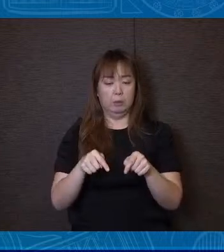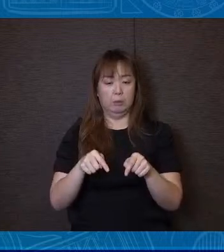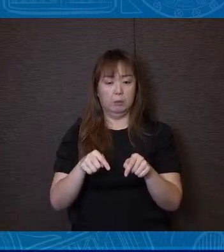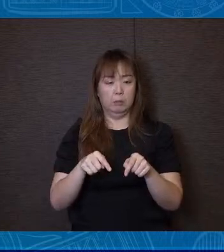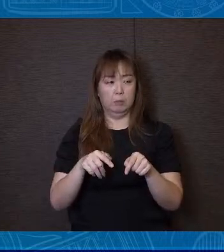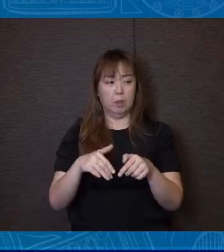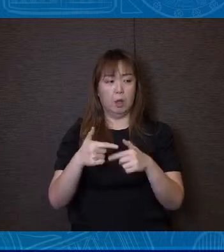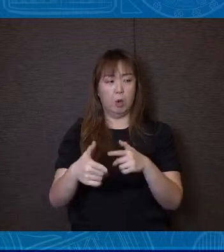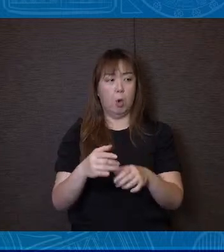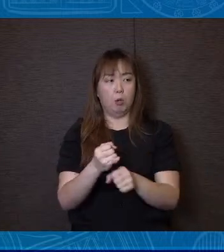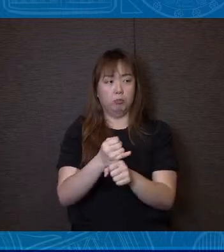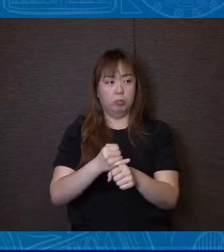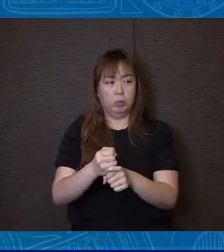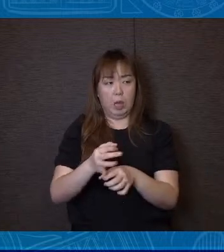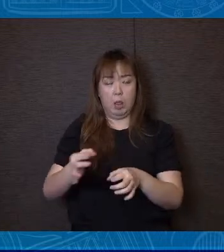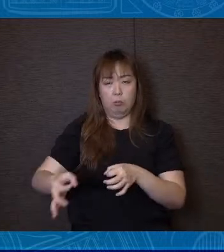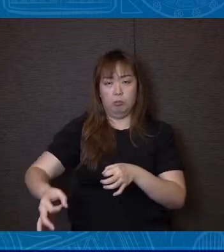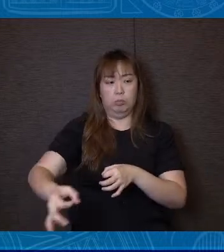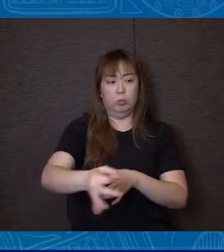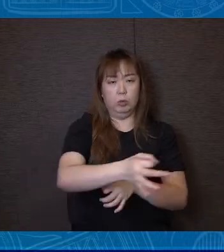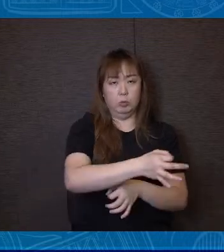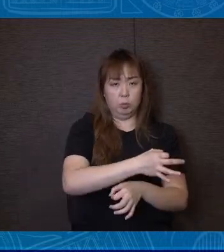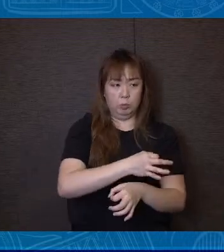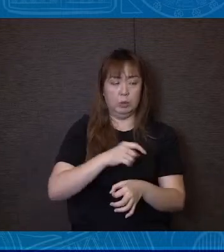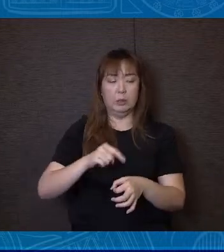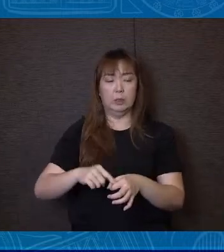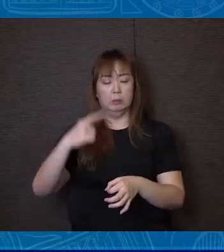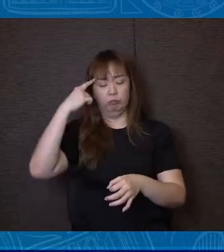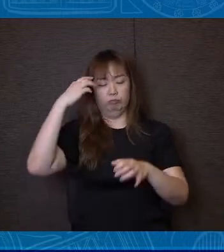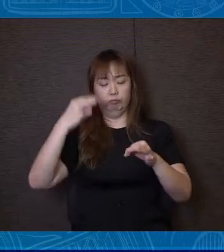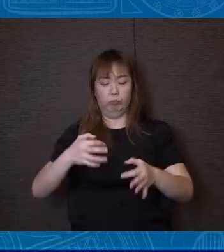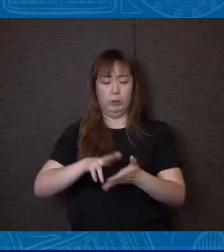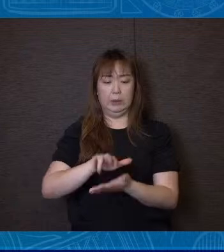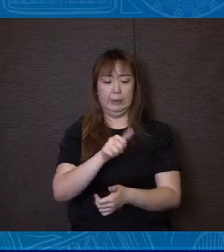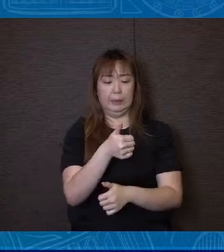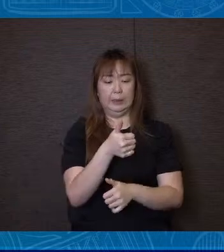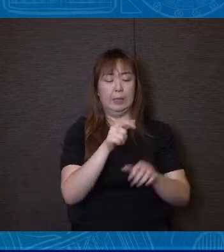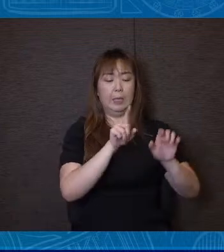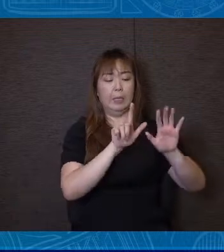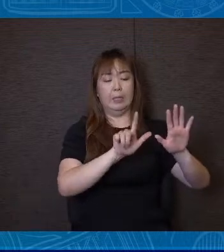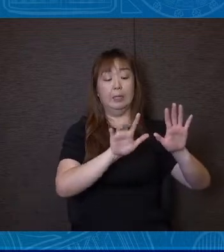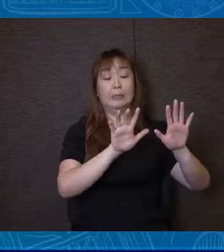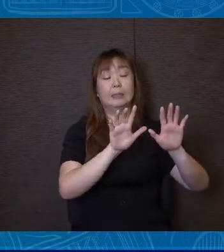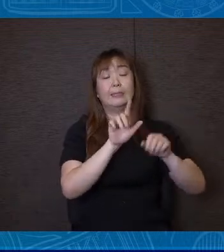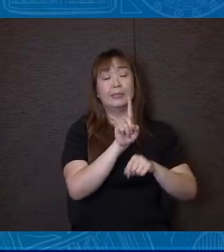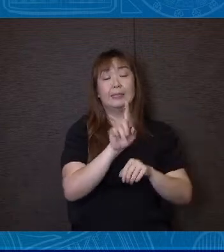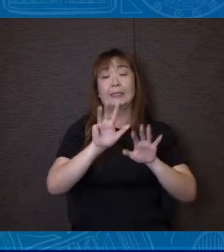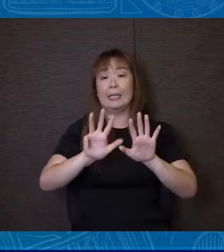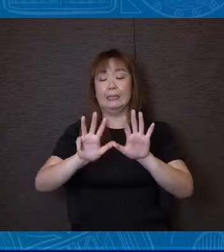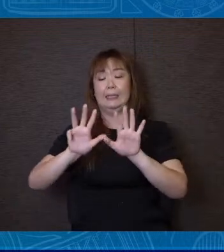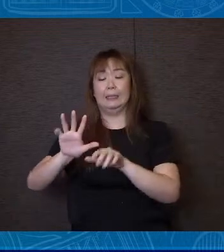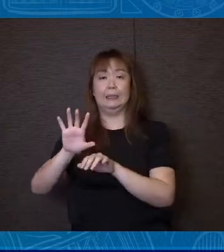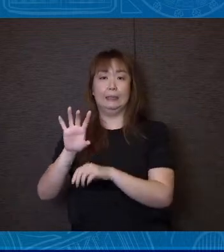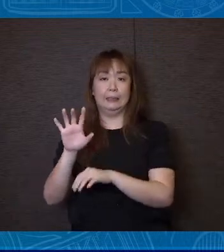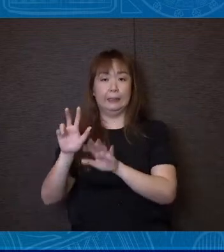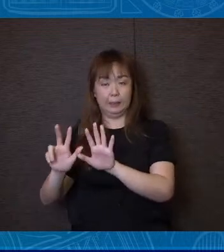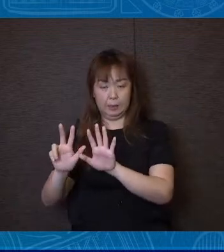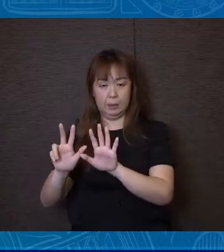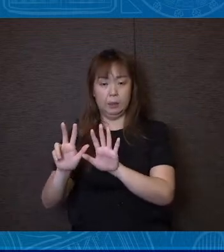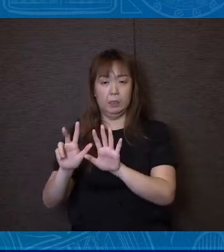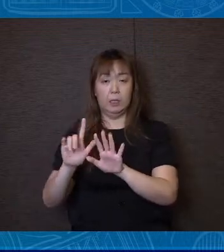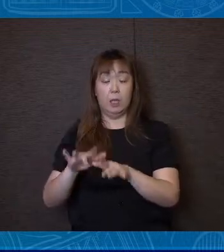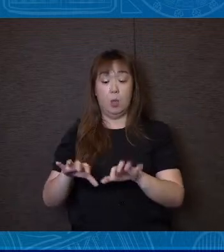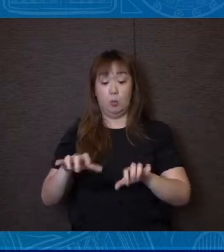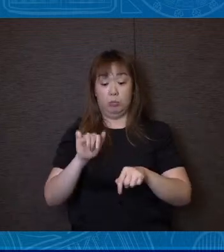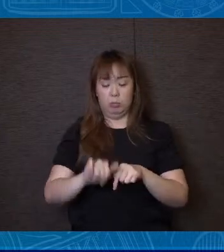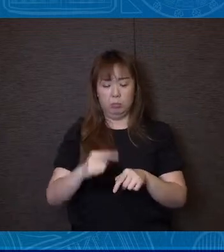design framework as early as 1998. By doing that, we are able to make sure that the locations